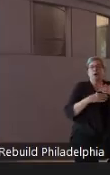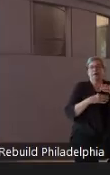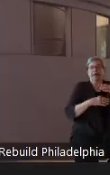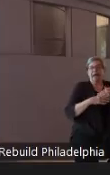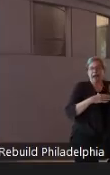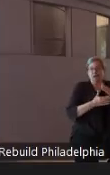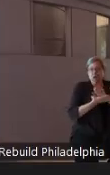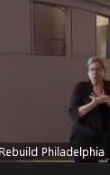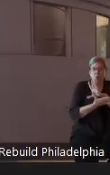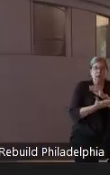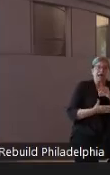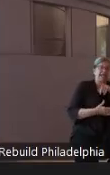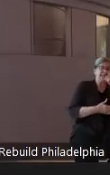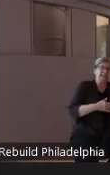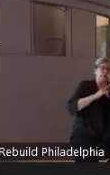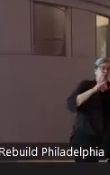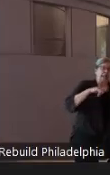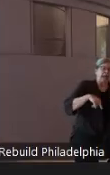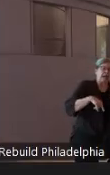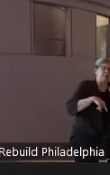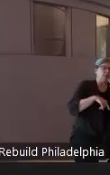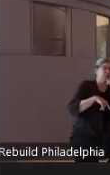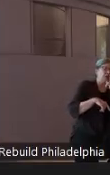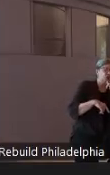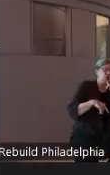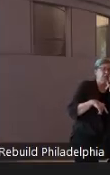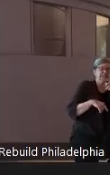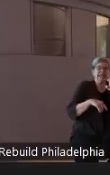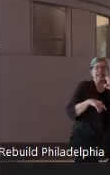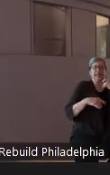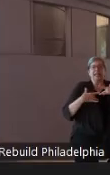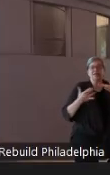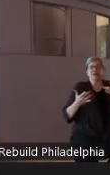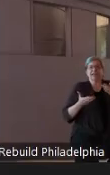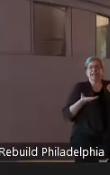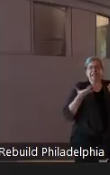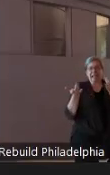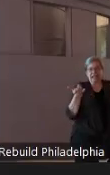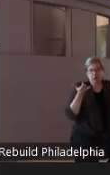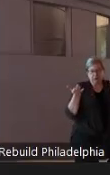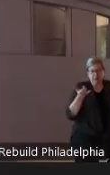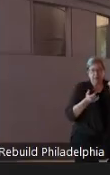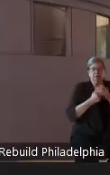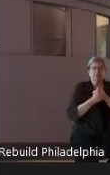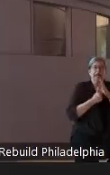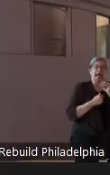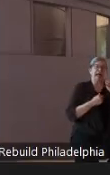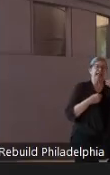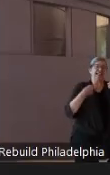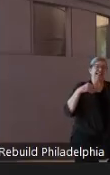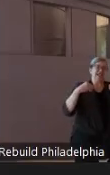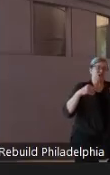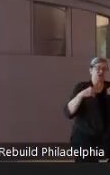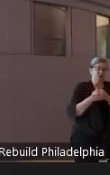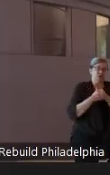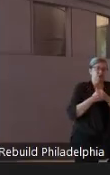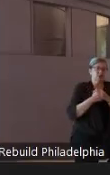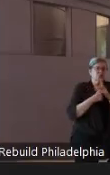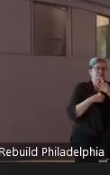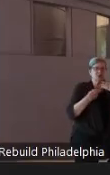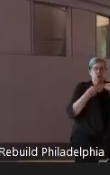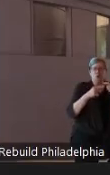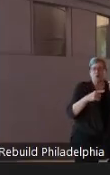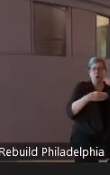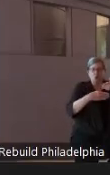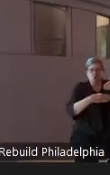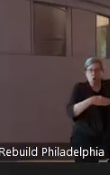camp lunches, event catering, and event concessions. Concessions and snacks will be sold from a roll-up